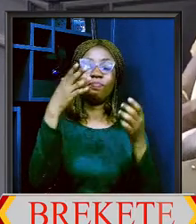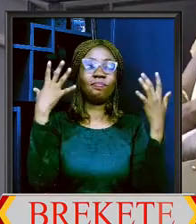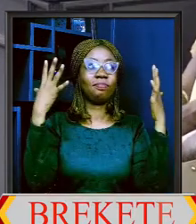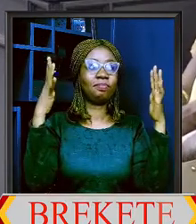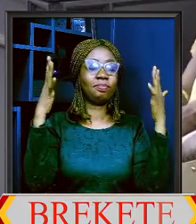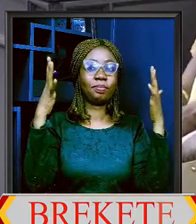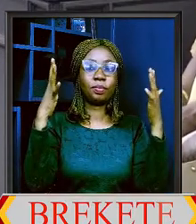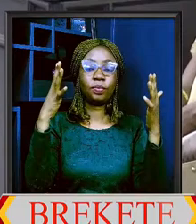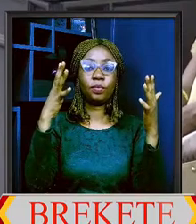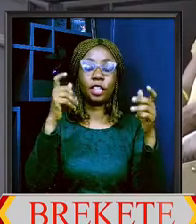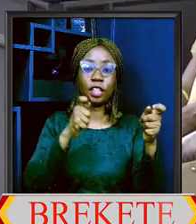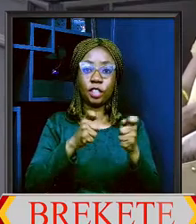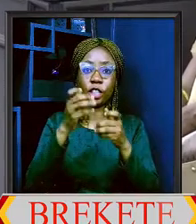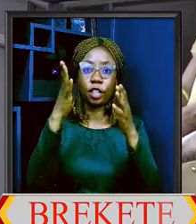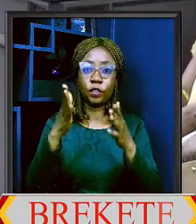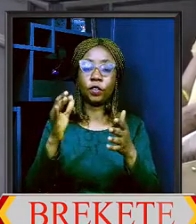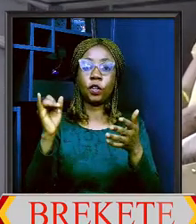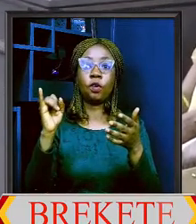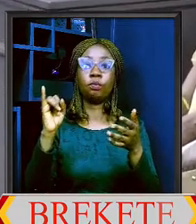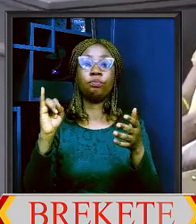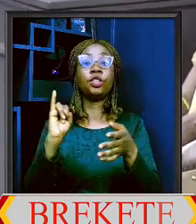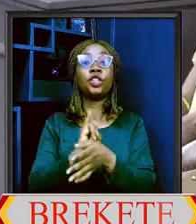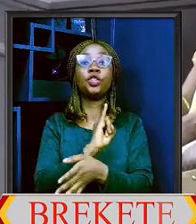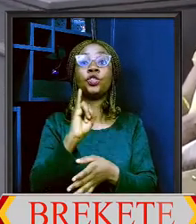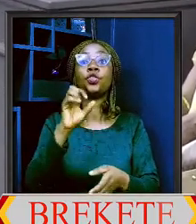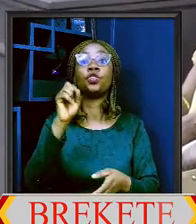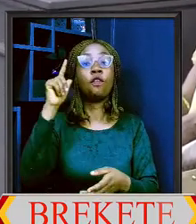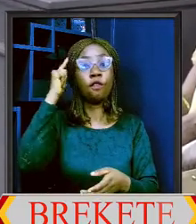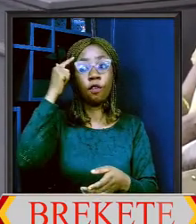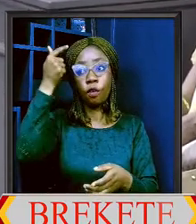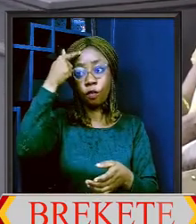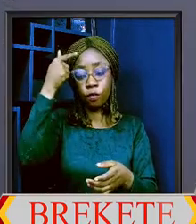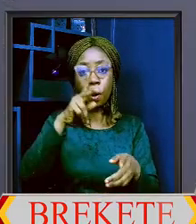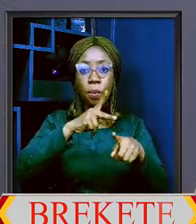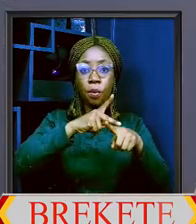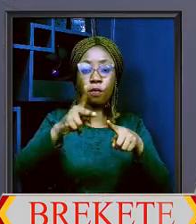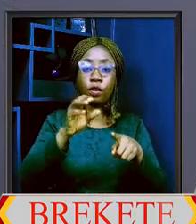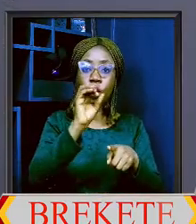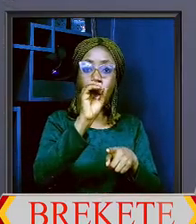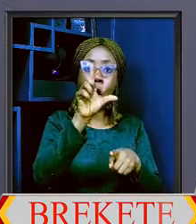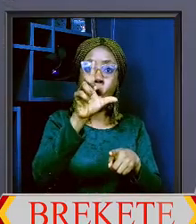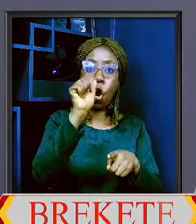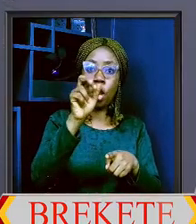atan the director Institute of governance Professor